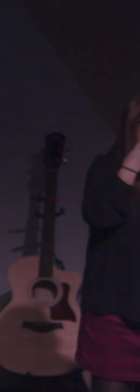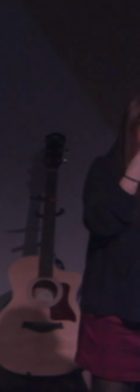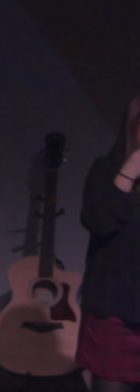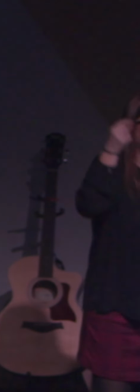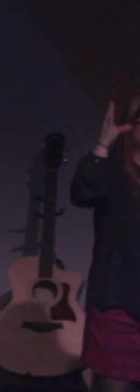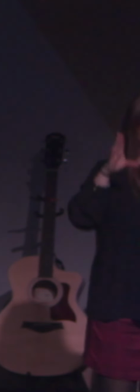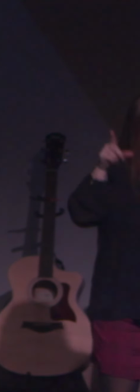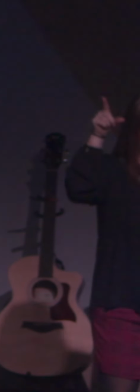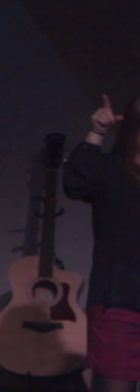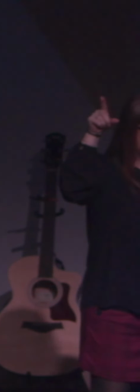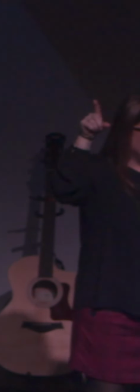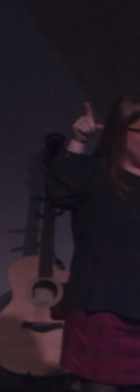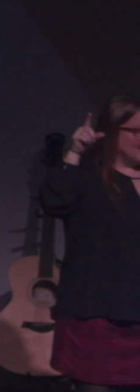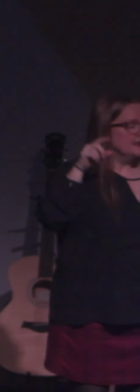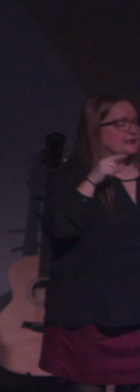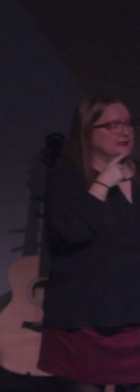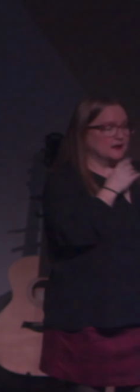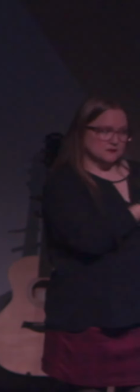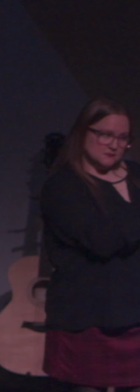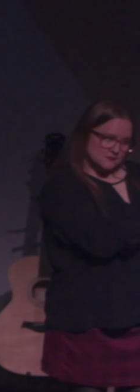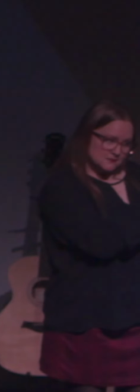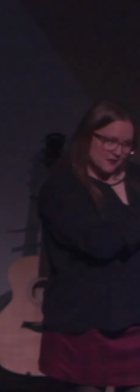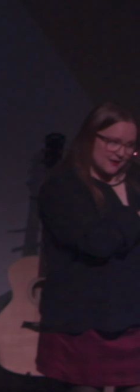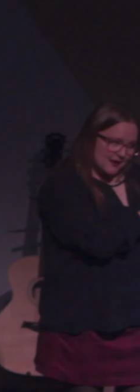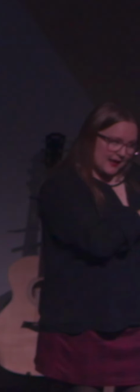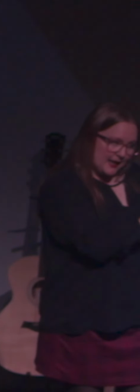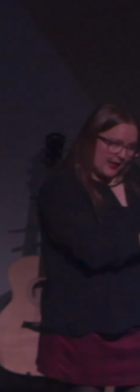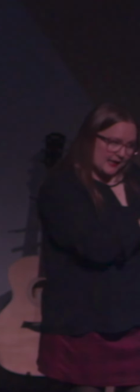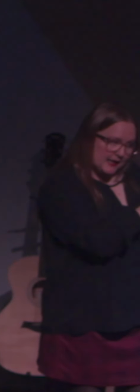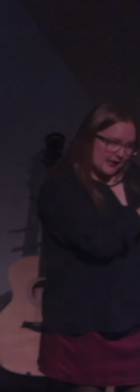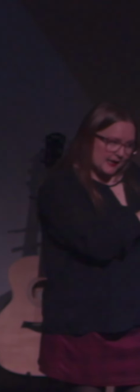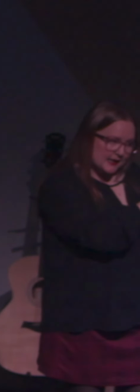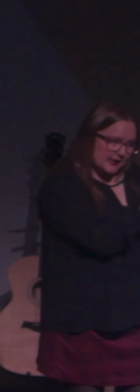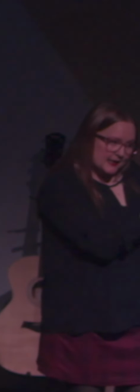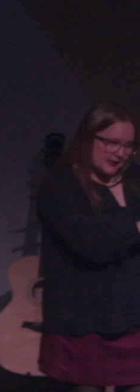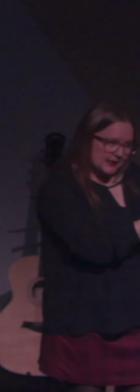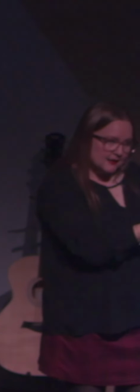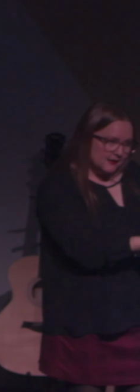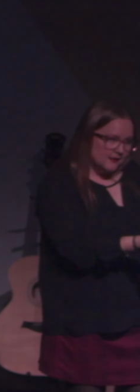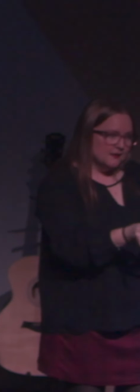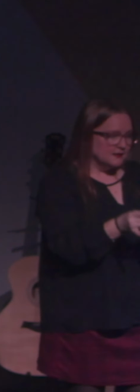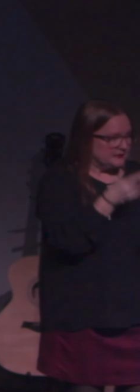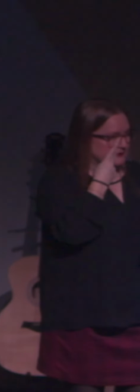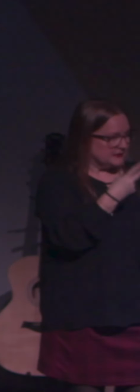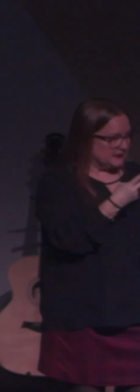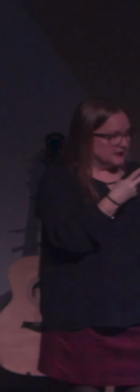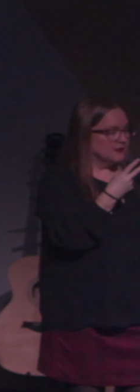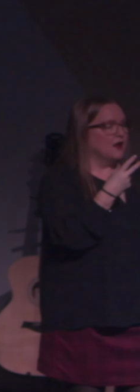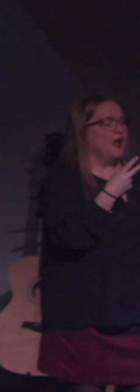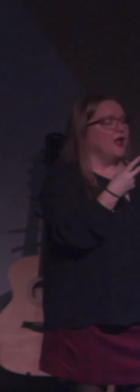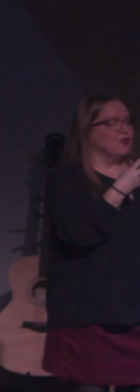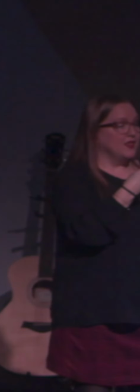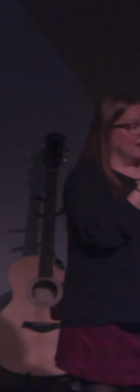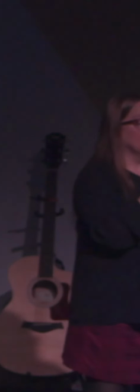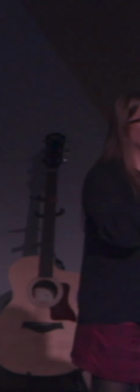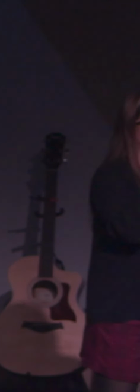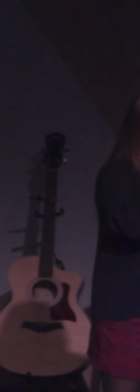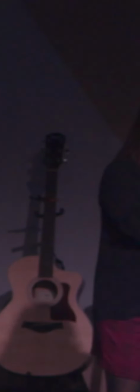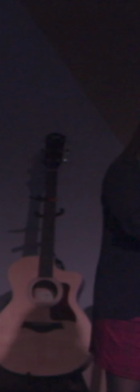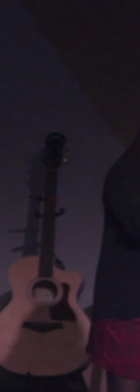God in his miraculous ways begins to connect the dots and connects the dots and connects the dots. Joseph is pulled out of